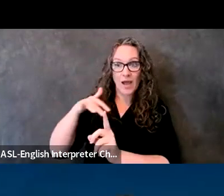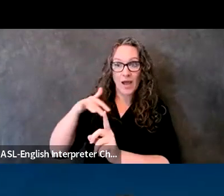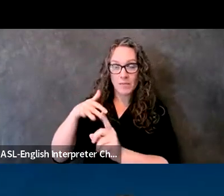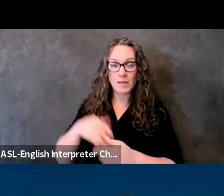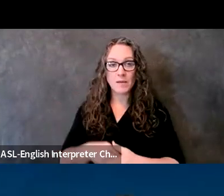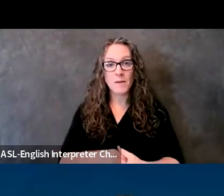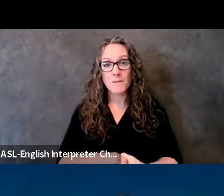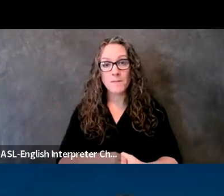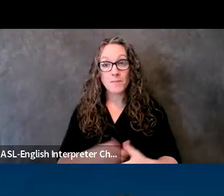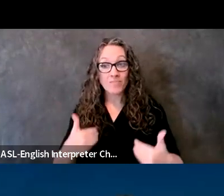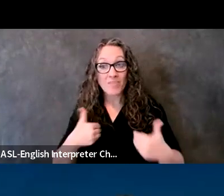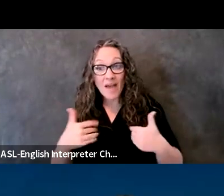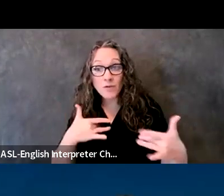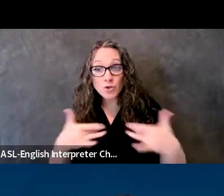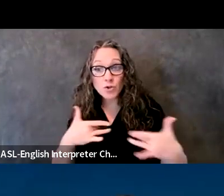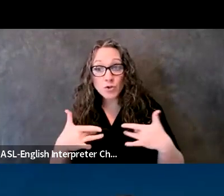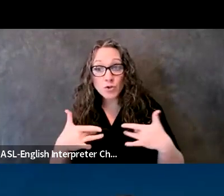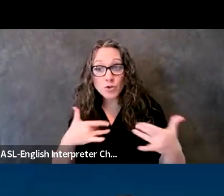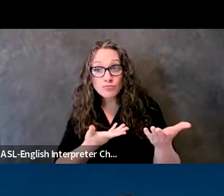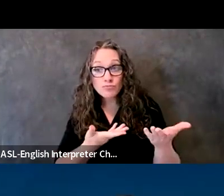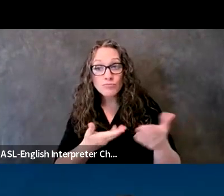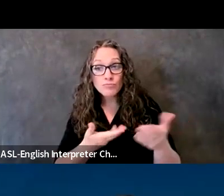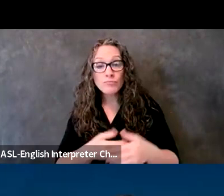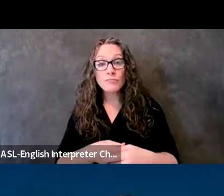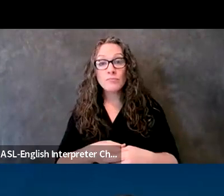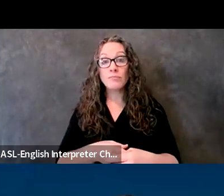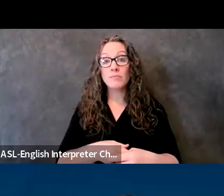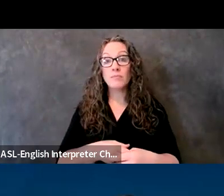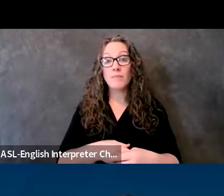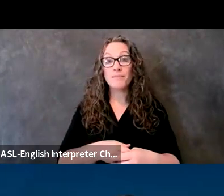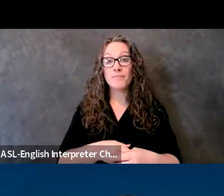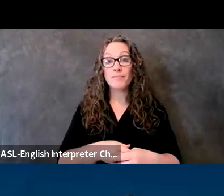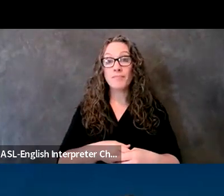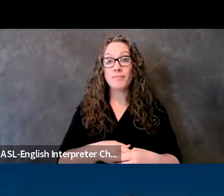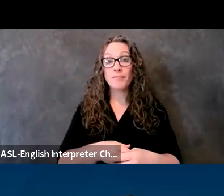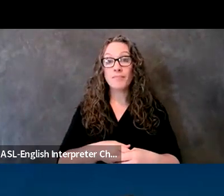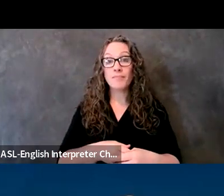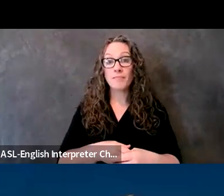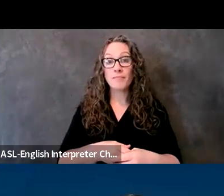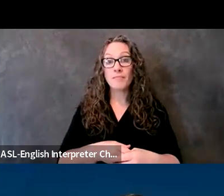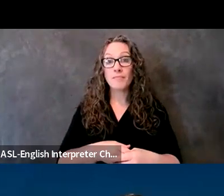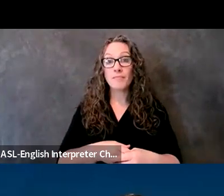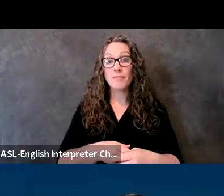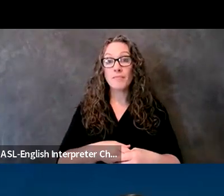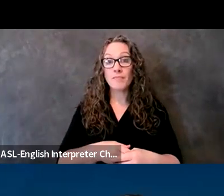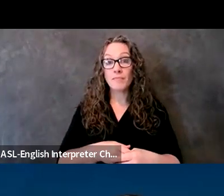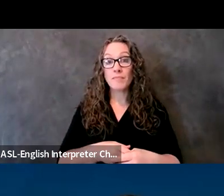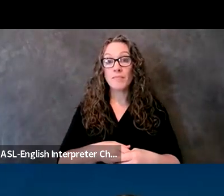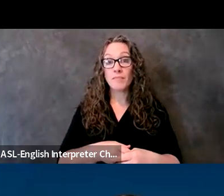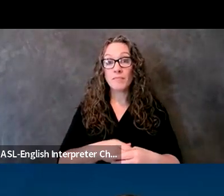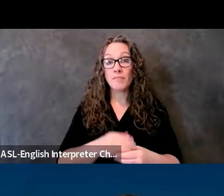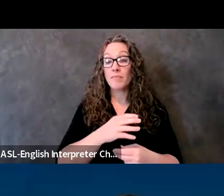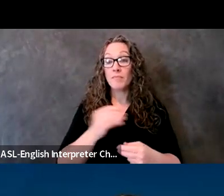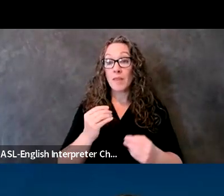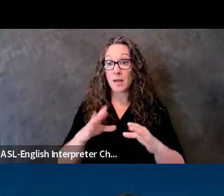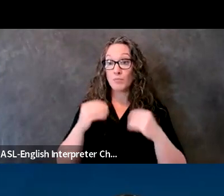are, you know, if maybe having, if there's elopement concerns, and you know, providing extra